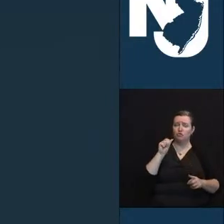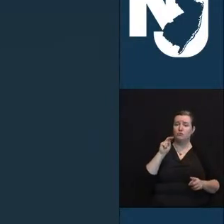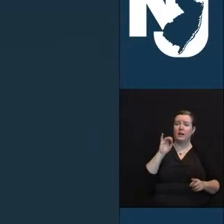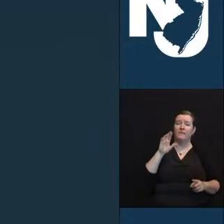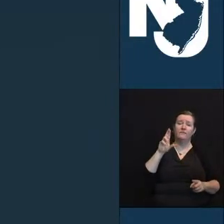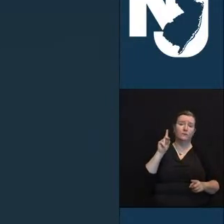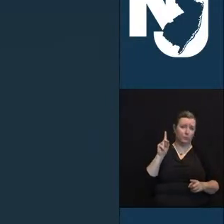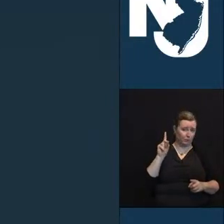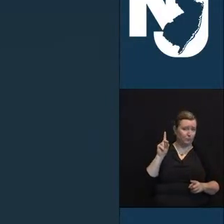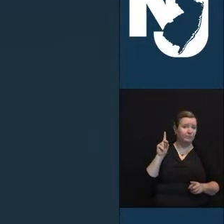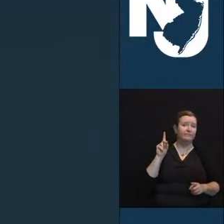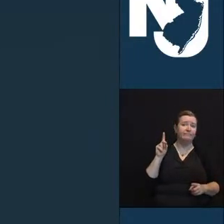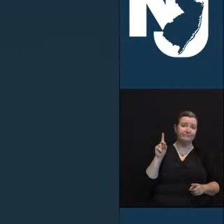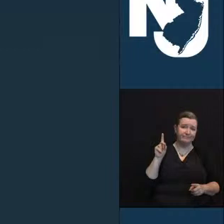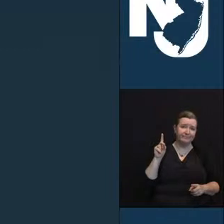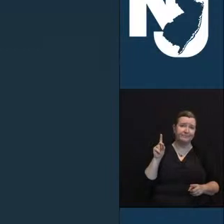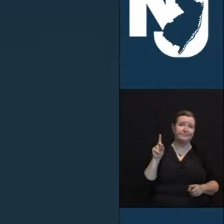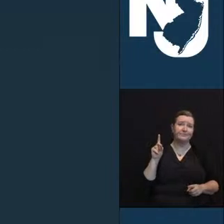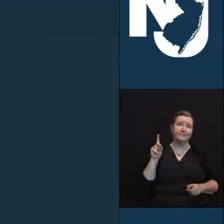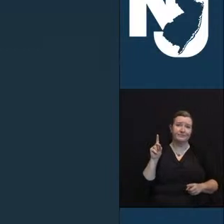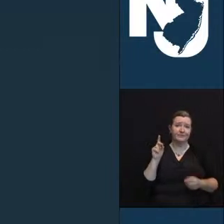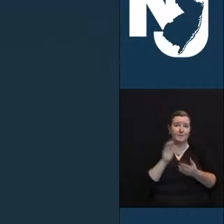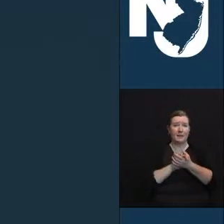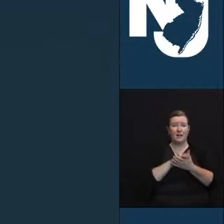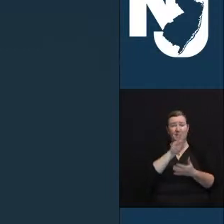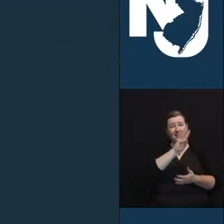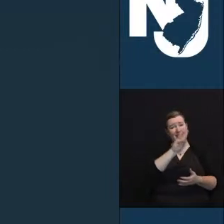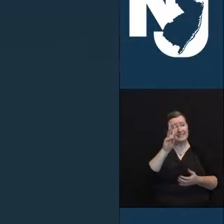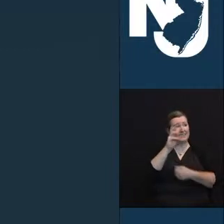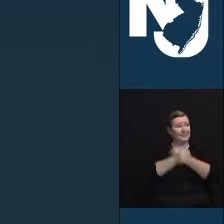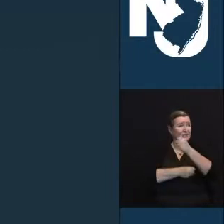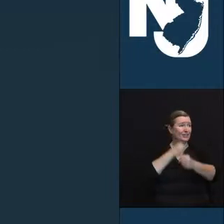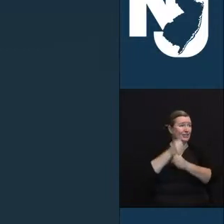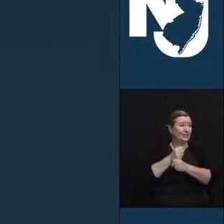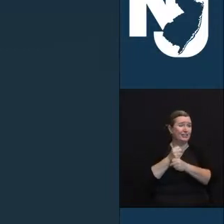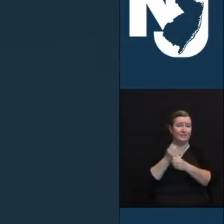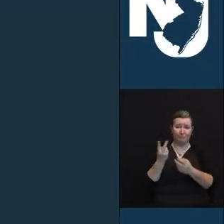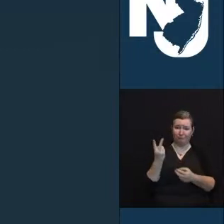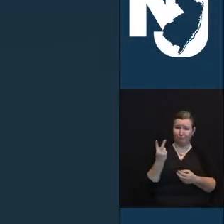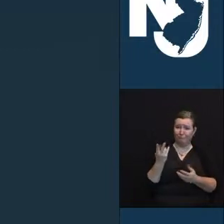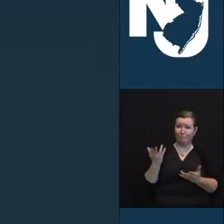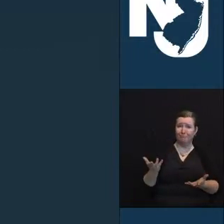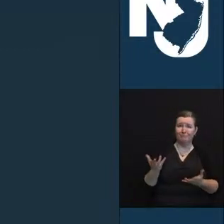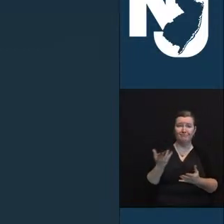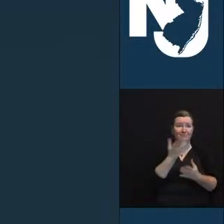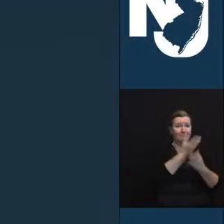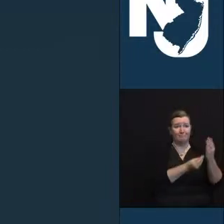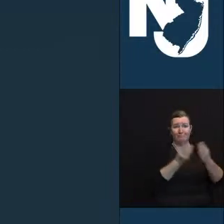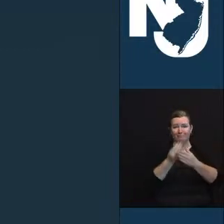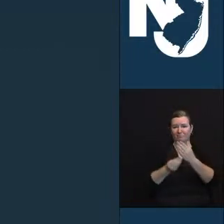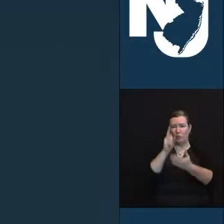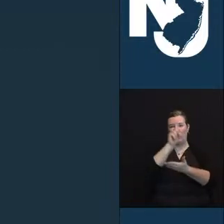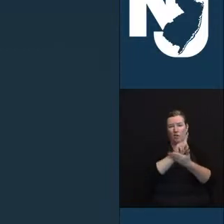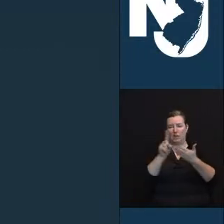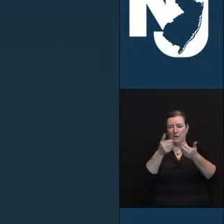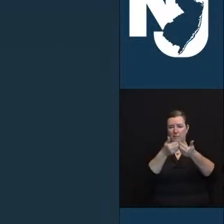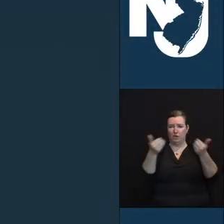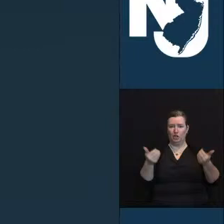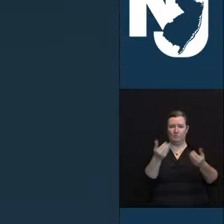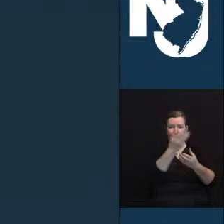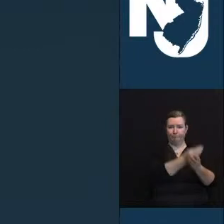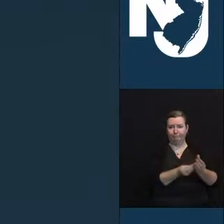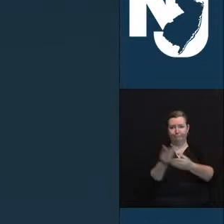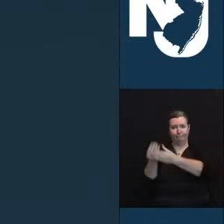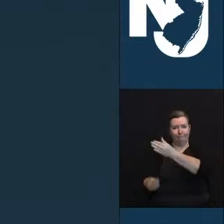60 years of marriage. COVID took them exactly 1 week apart from each other. Fran